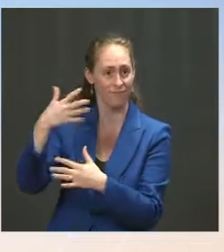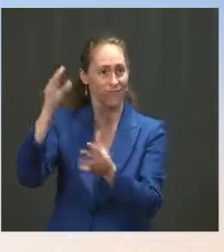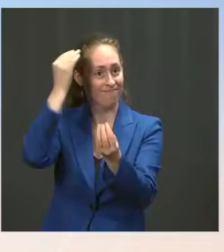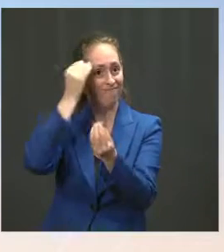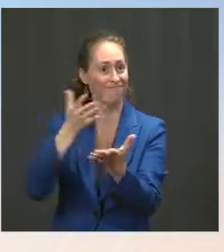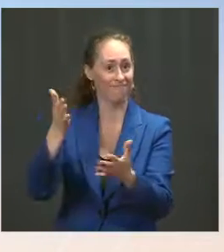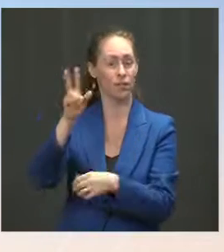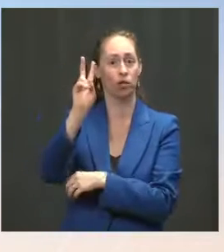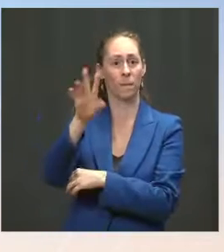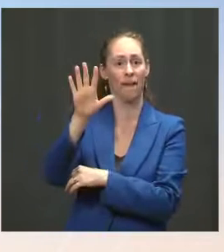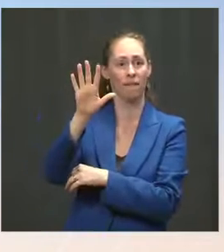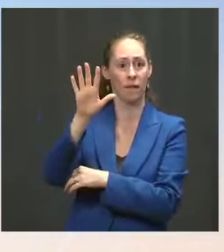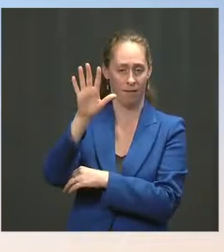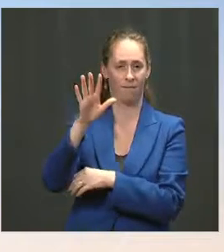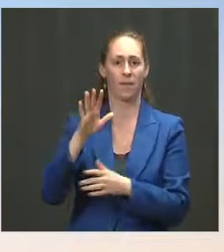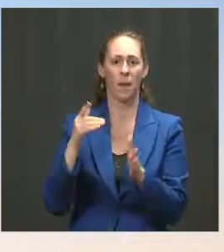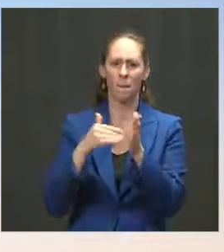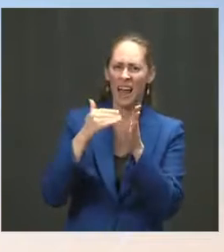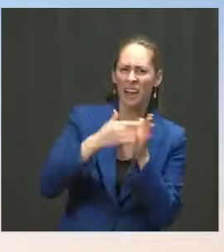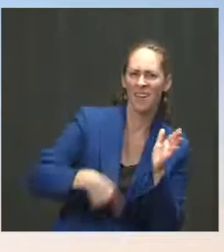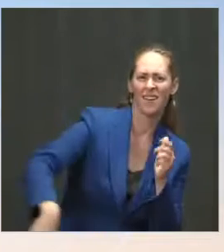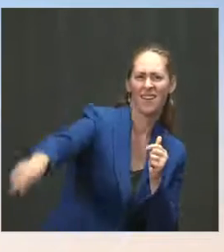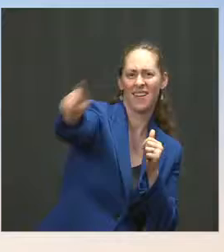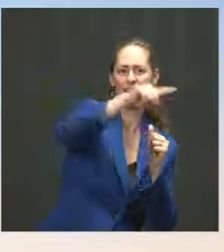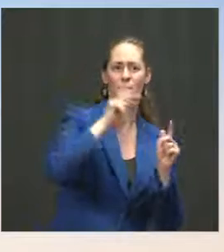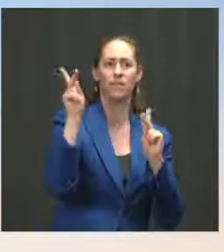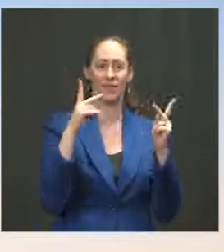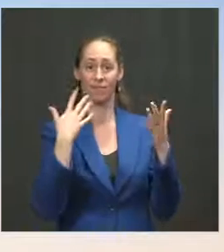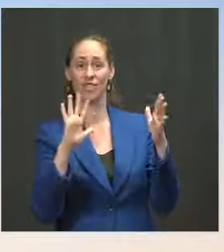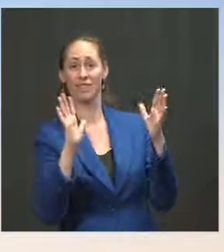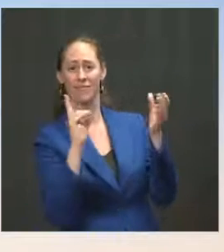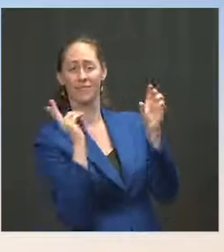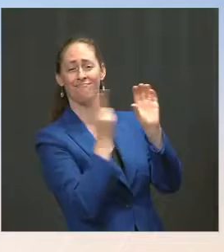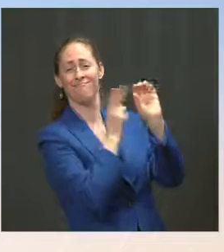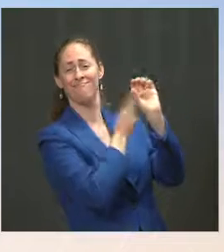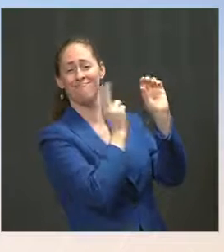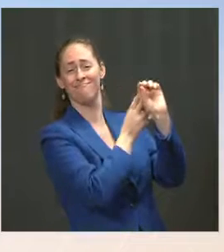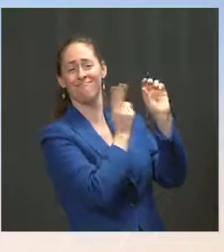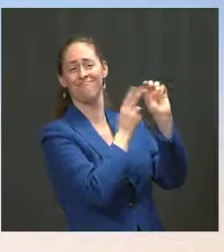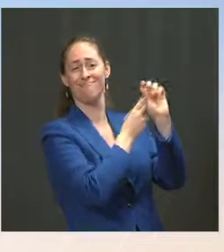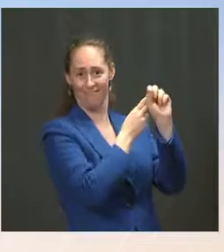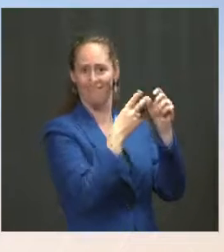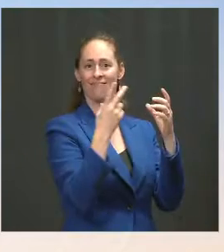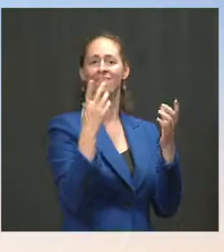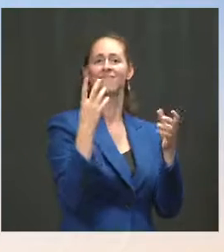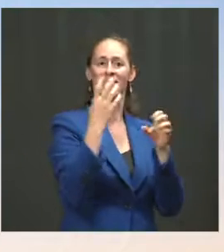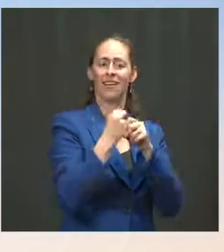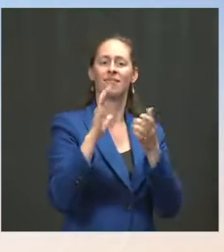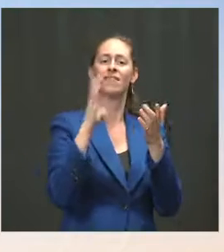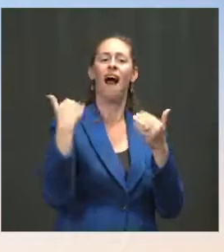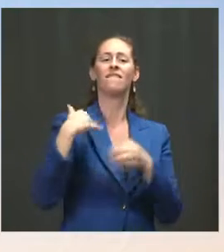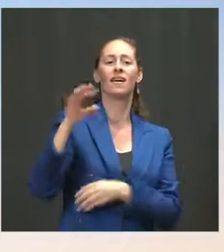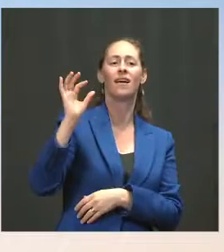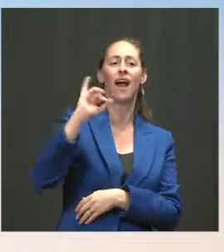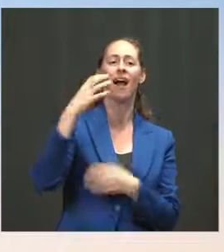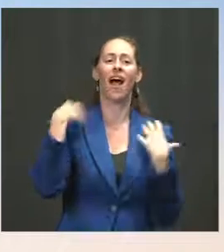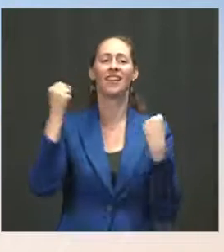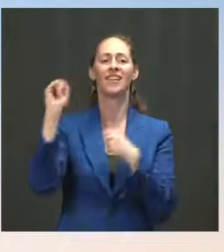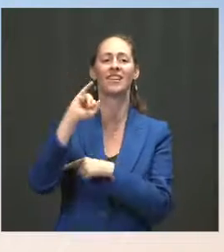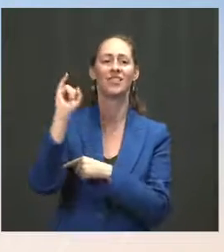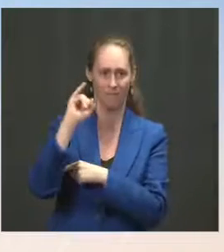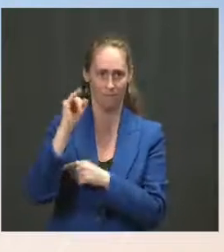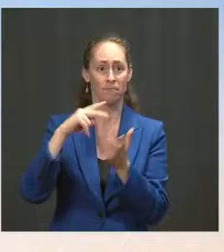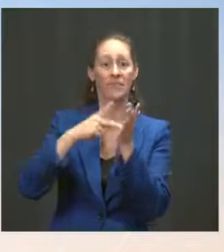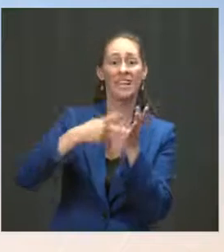enrollment period the Biden-Harris administration opened just weeks after taking office. That is 2.5 million more people who can now rest